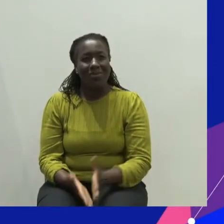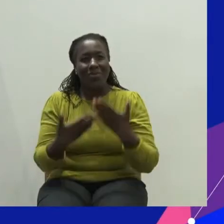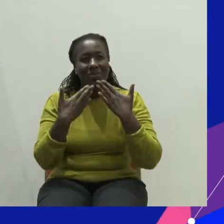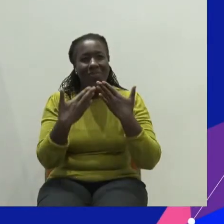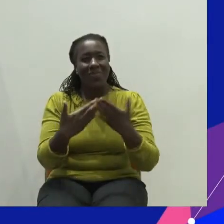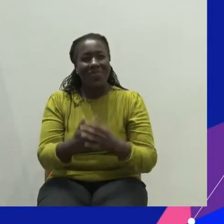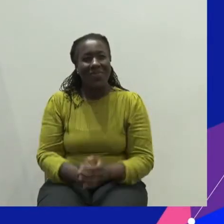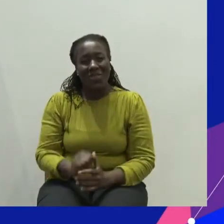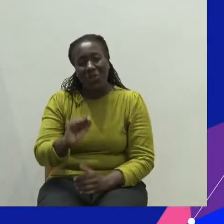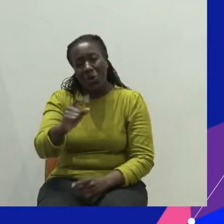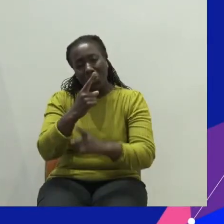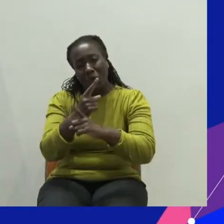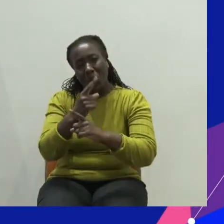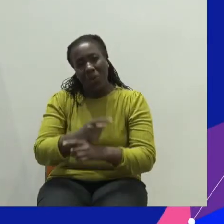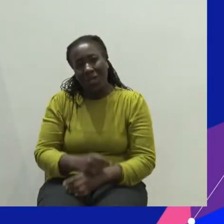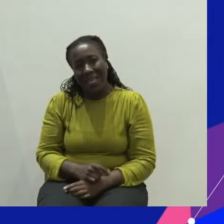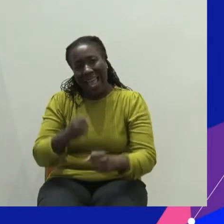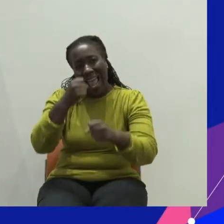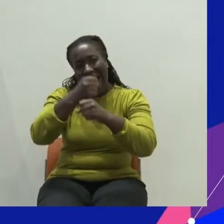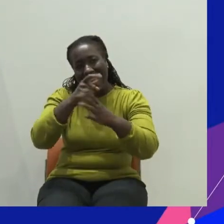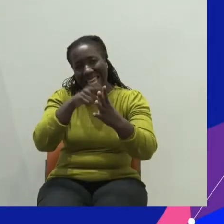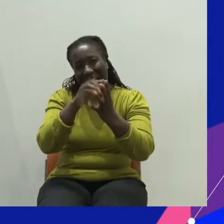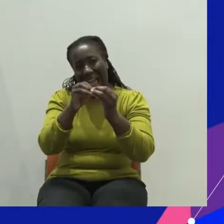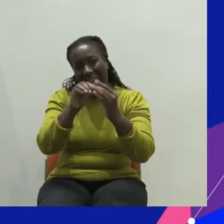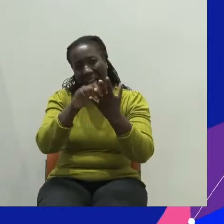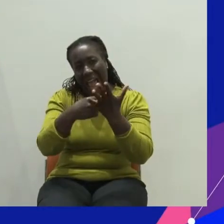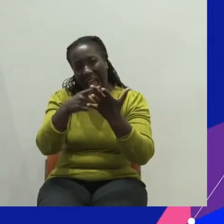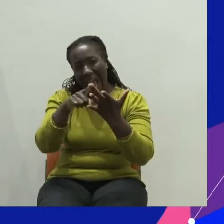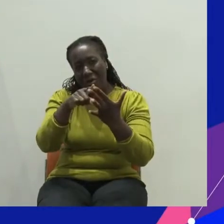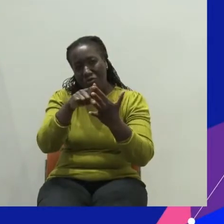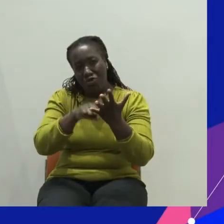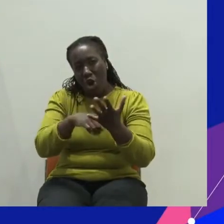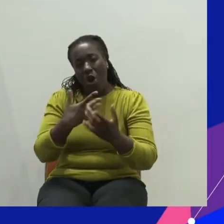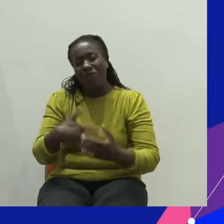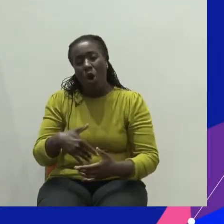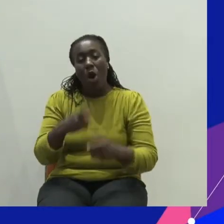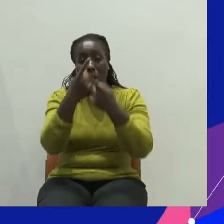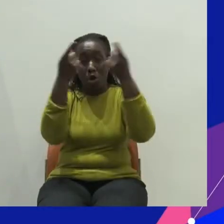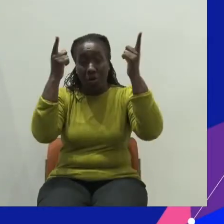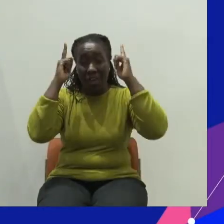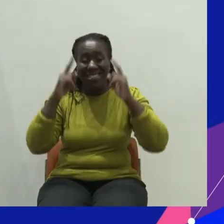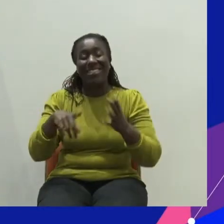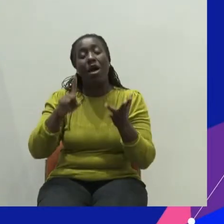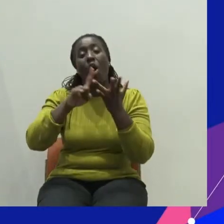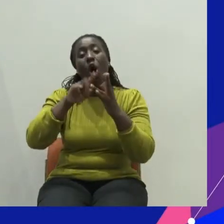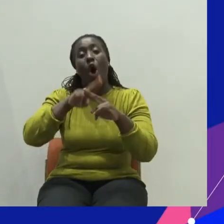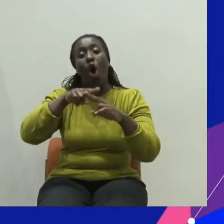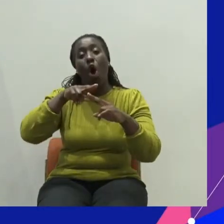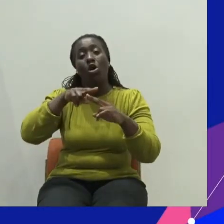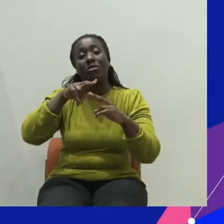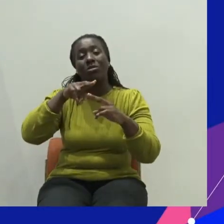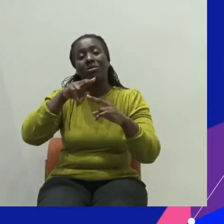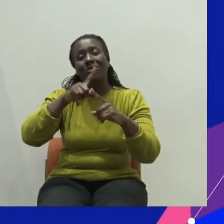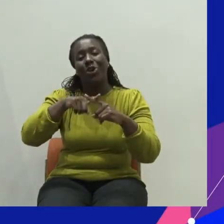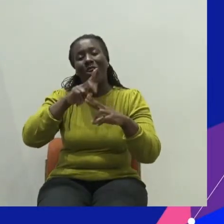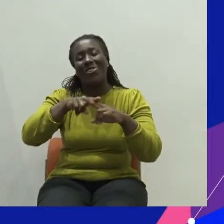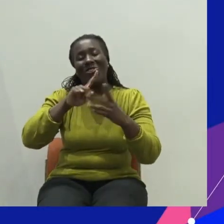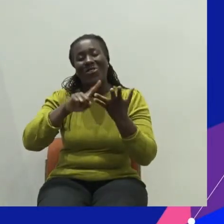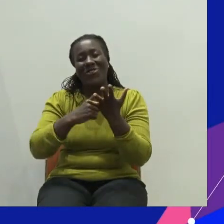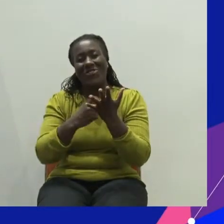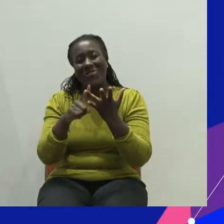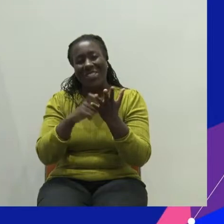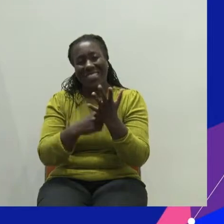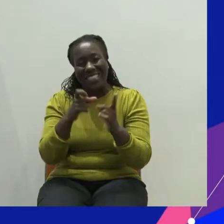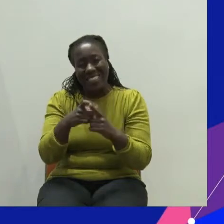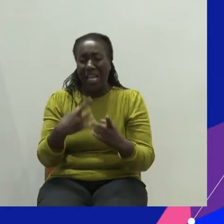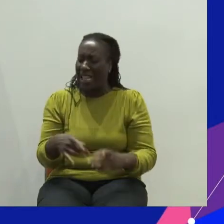Thanks very much for your talk. Gabriel Abrahams from the University of Oxford. Also in the panel before, Tom